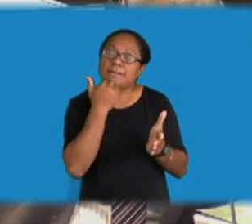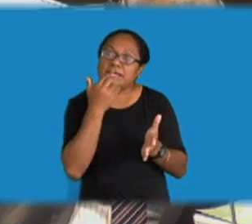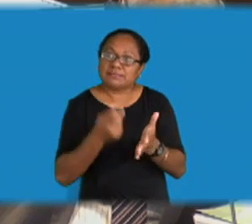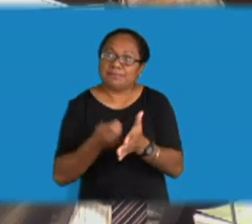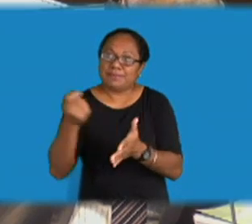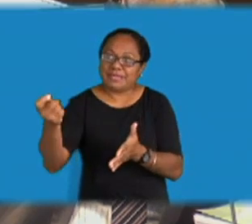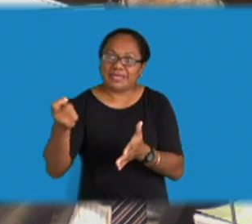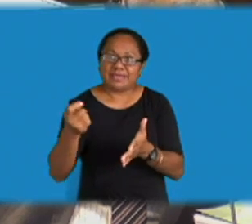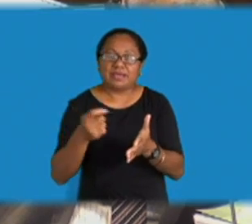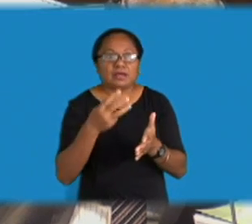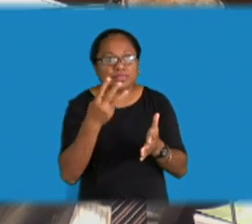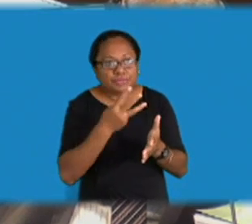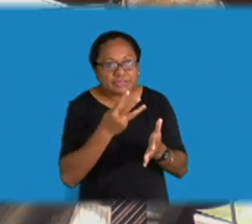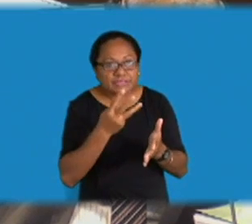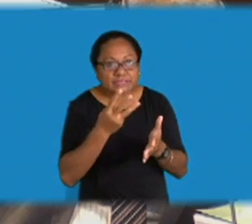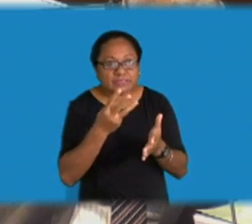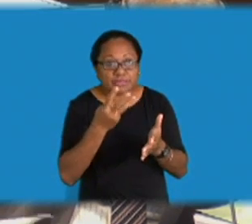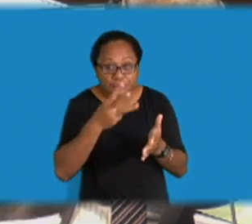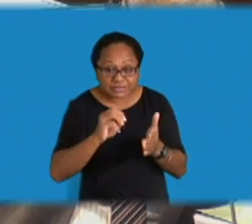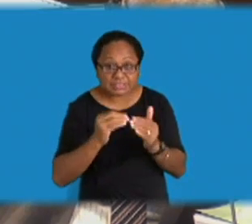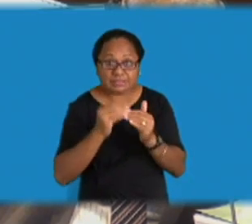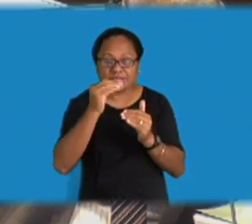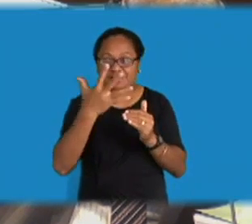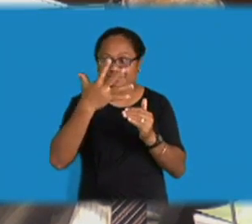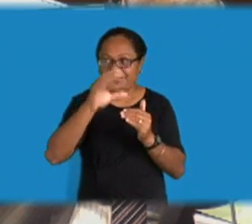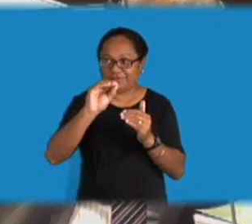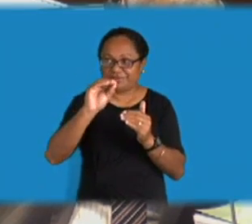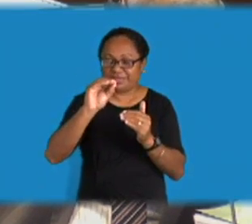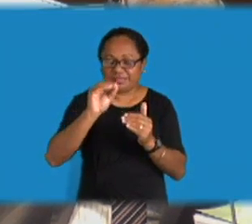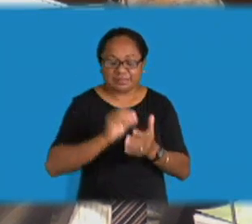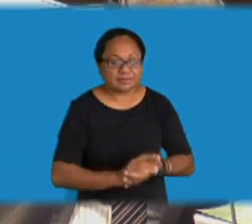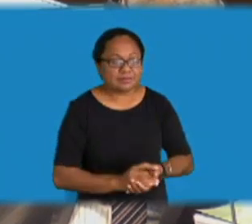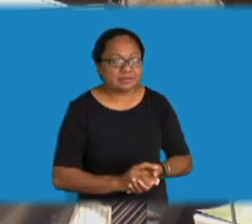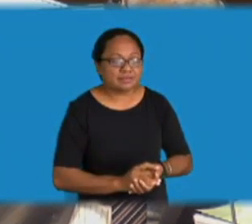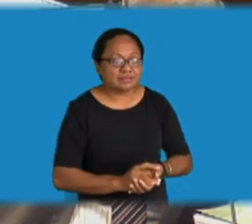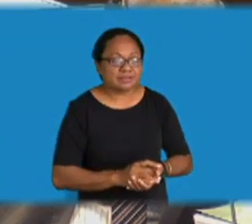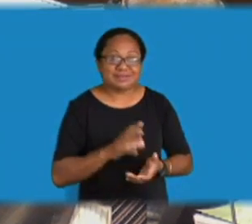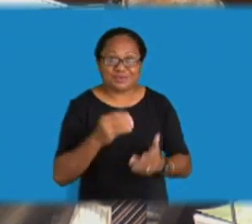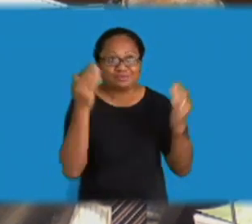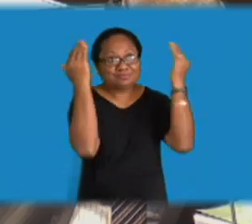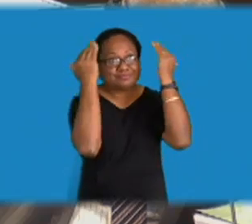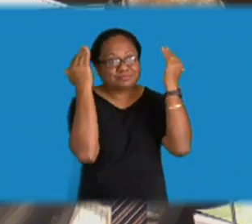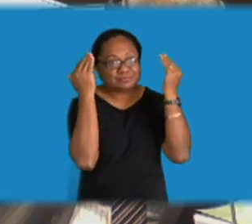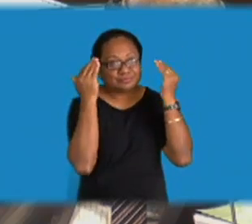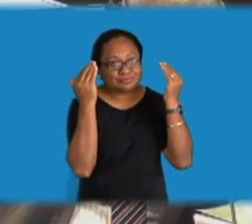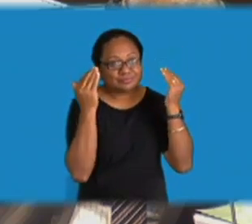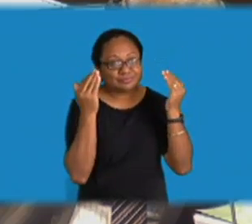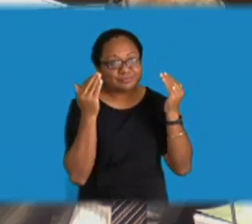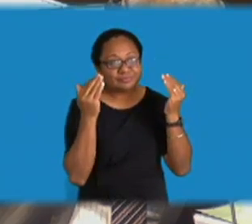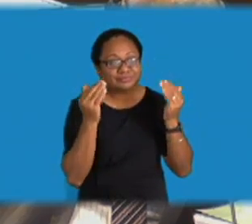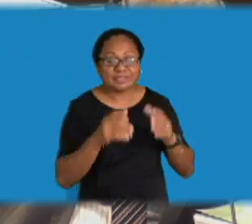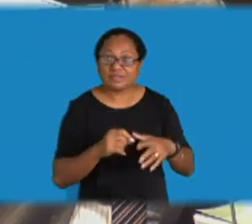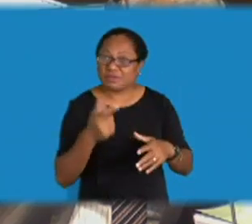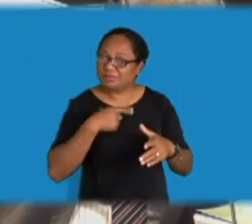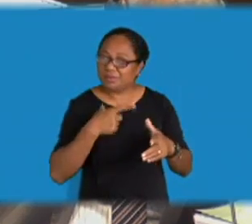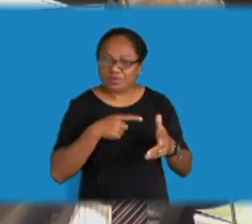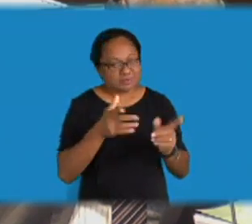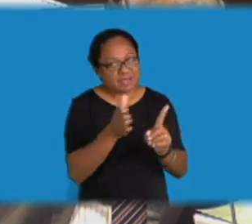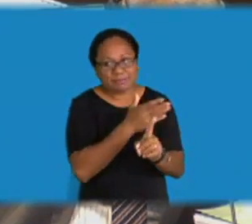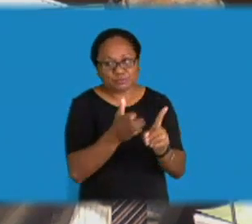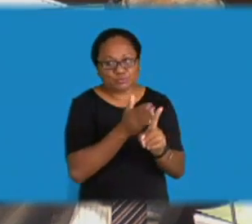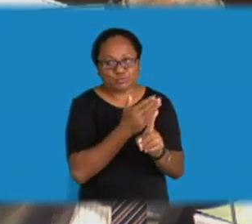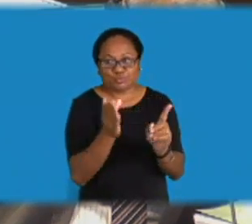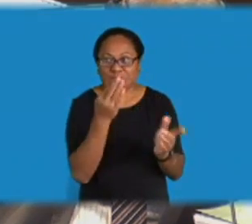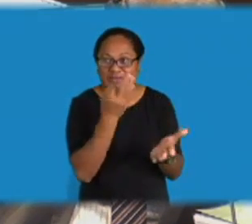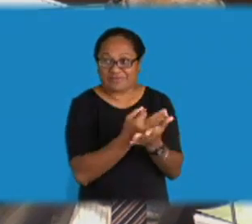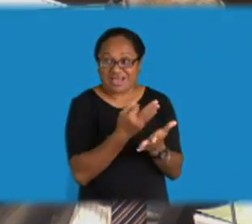from the caterers during the period of 2012-2013. Madam Speaker, Given the gross mismanagement of funds by Public Accounts